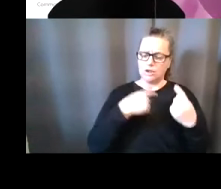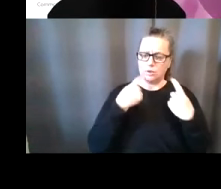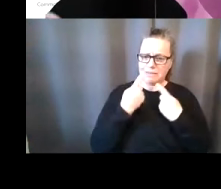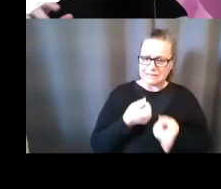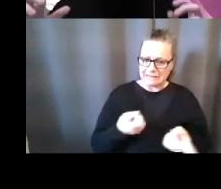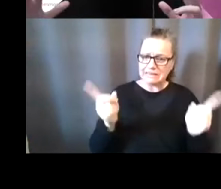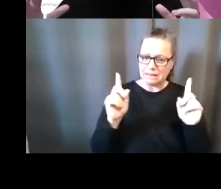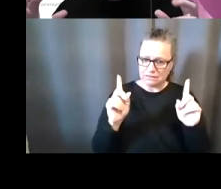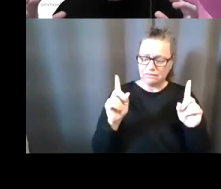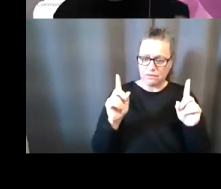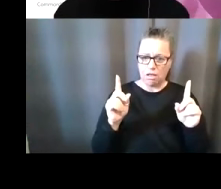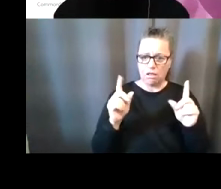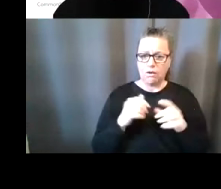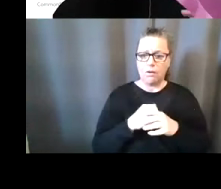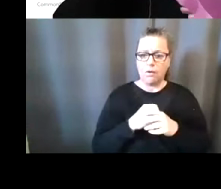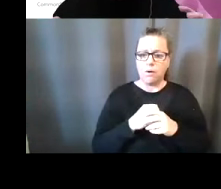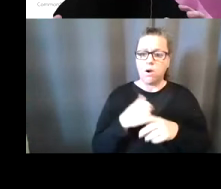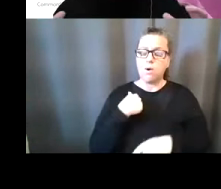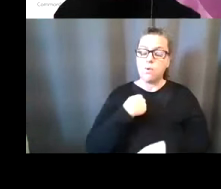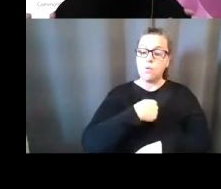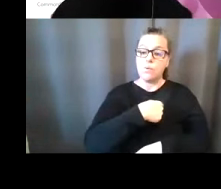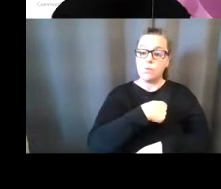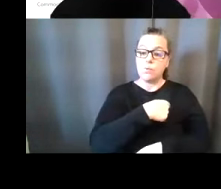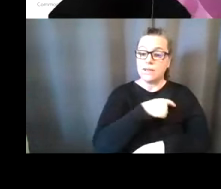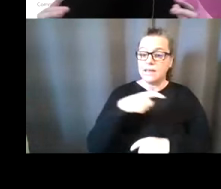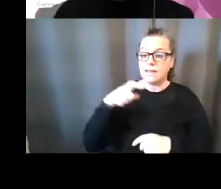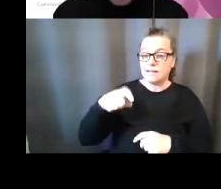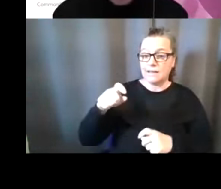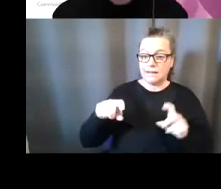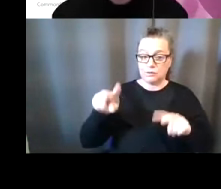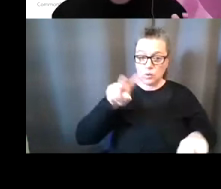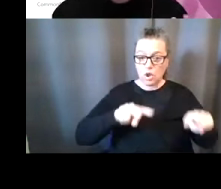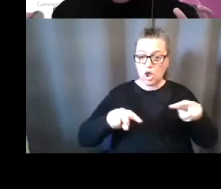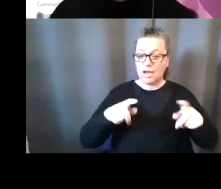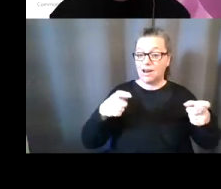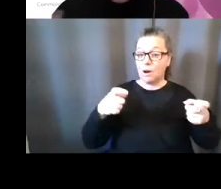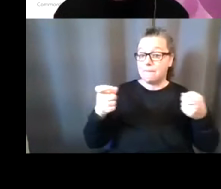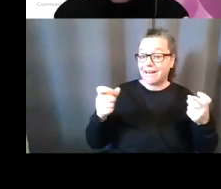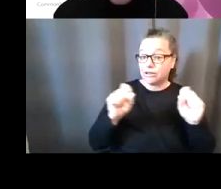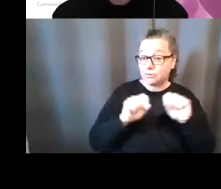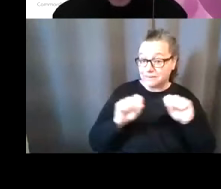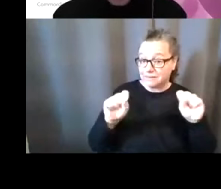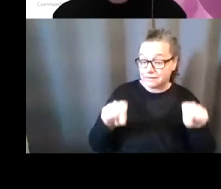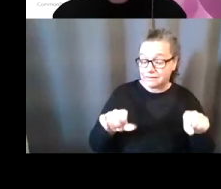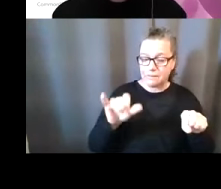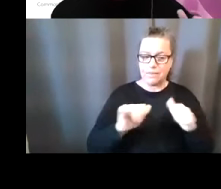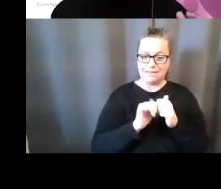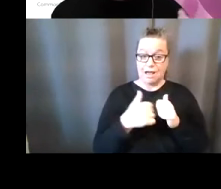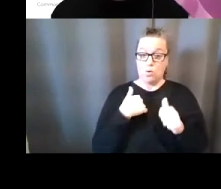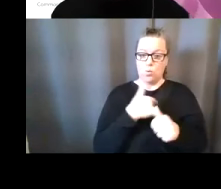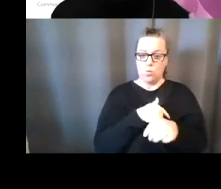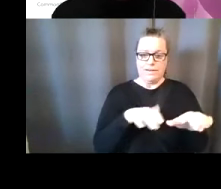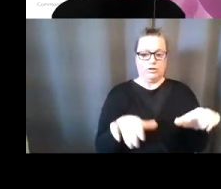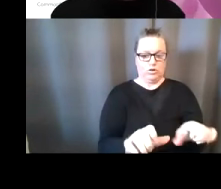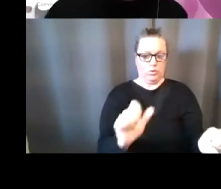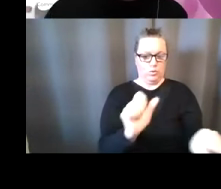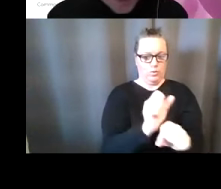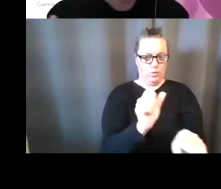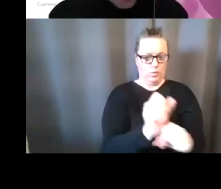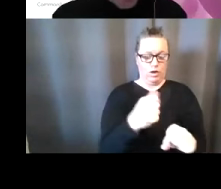aims, we needed to look at our management system, which is how we do our work, so that we can